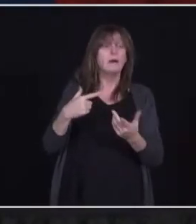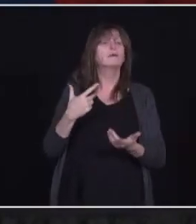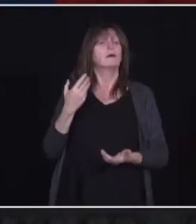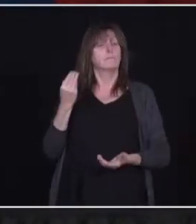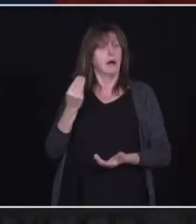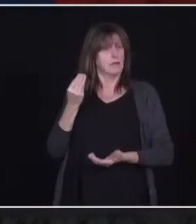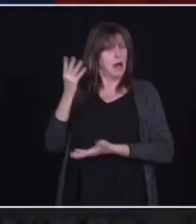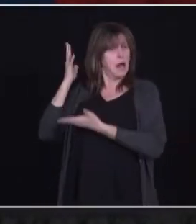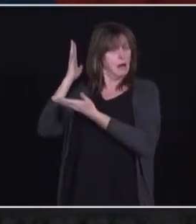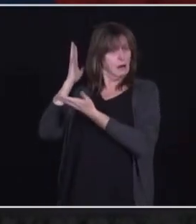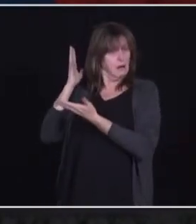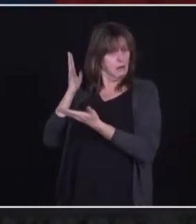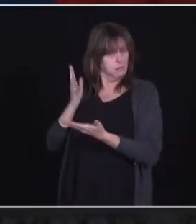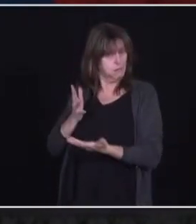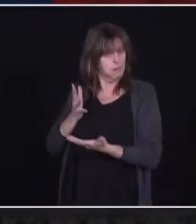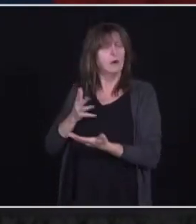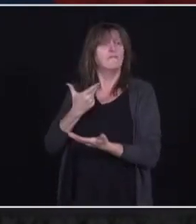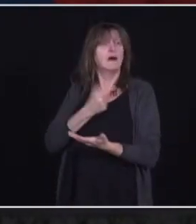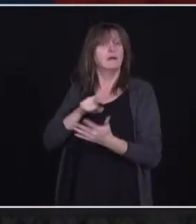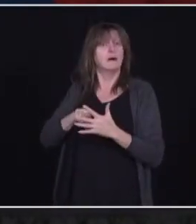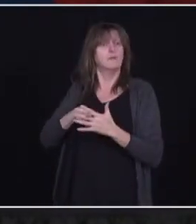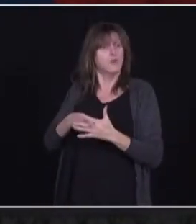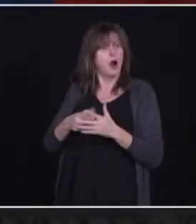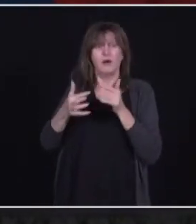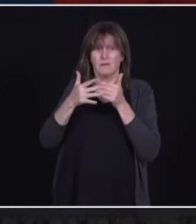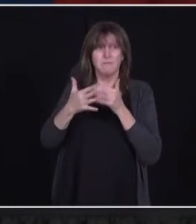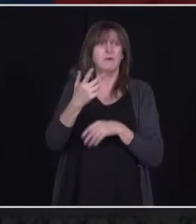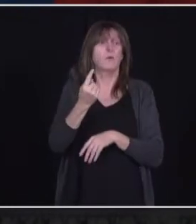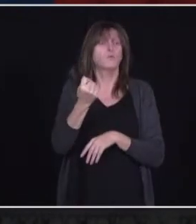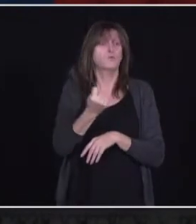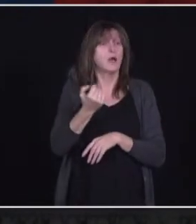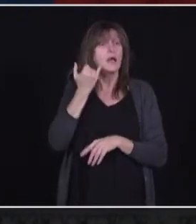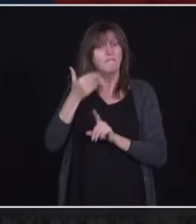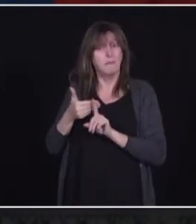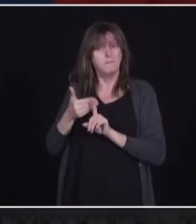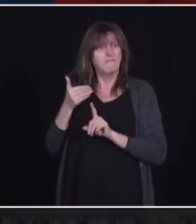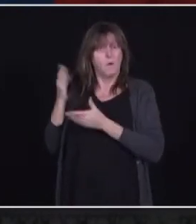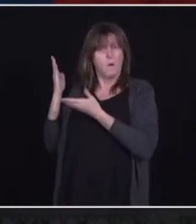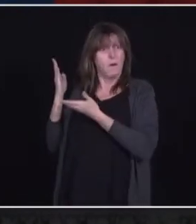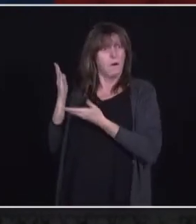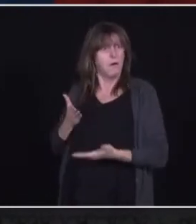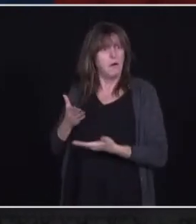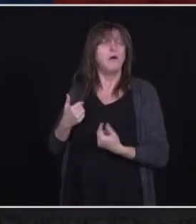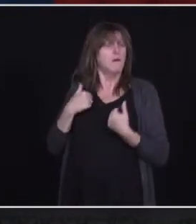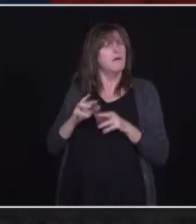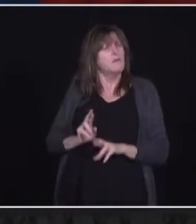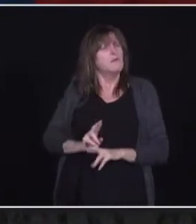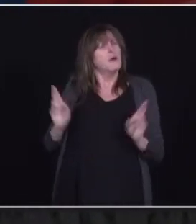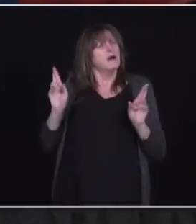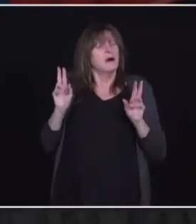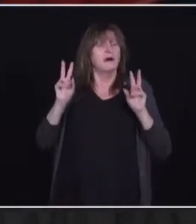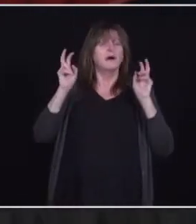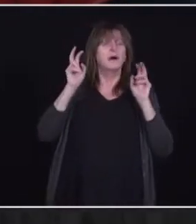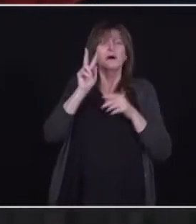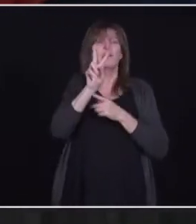they arrive before that, we'll be ready, but our vaccination program, V-Day, is Tuesday. Next